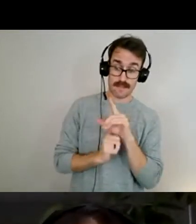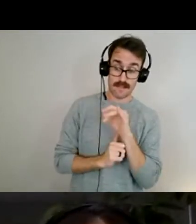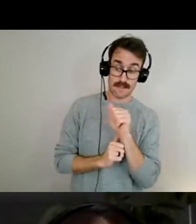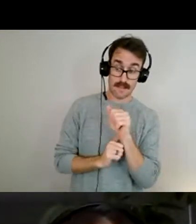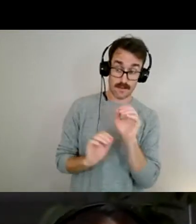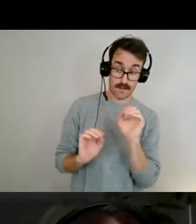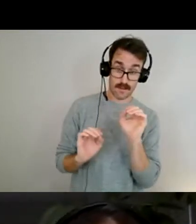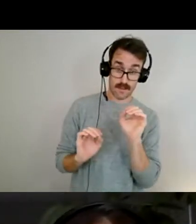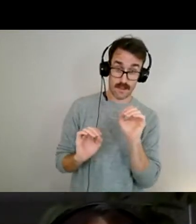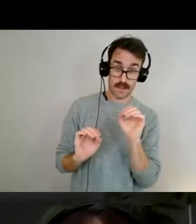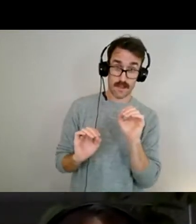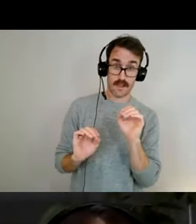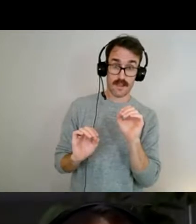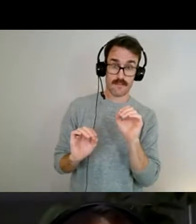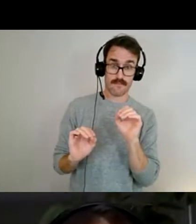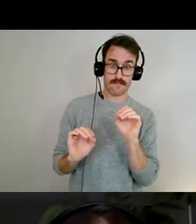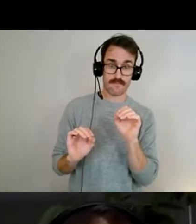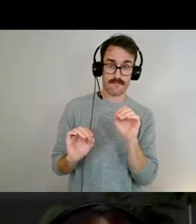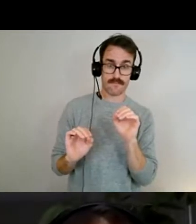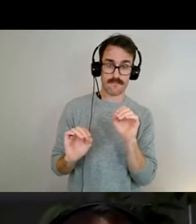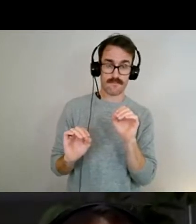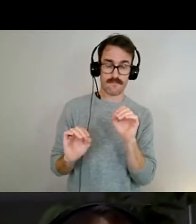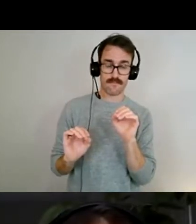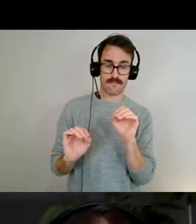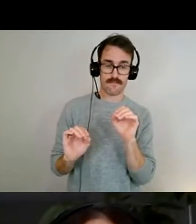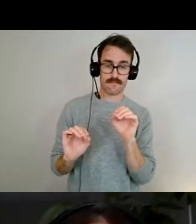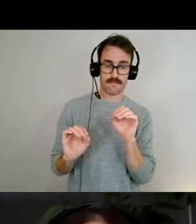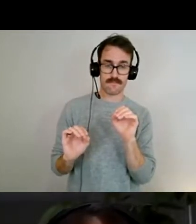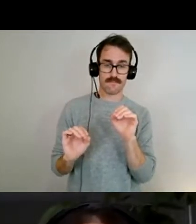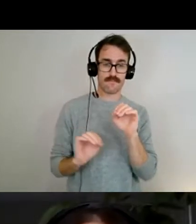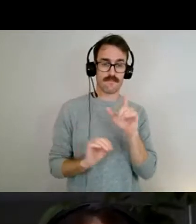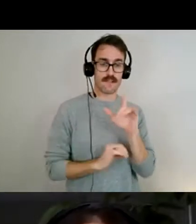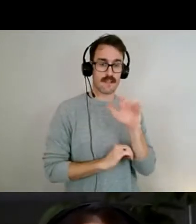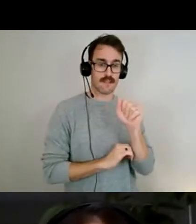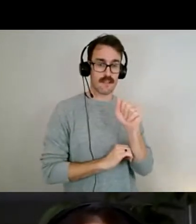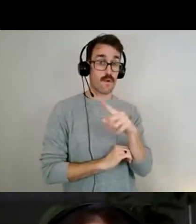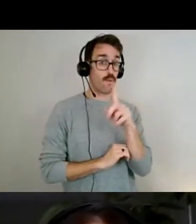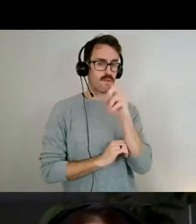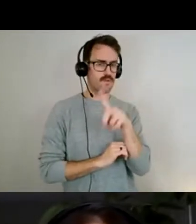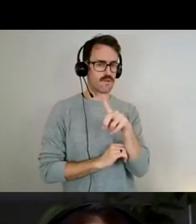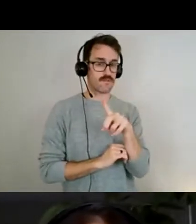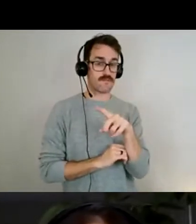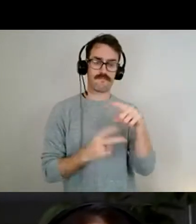No? Perhaps There's one question regarding, there was one question to